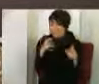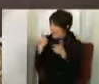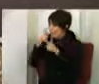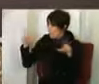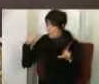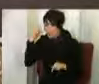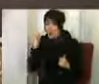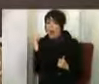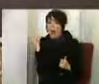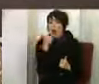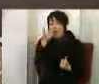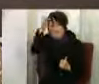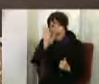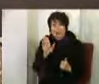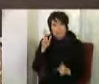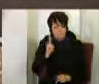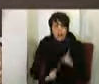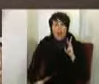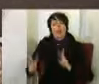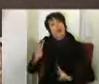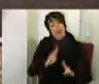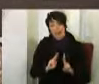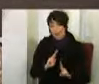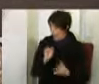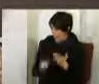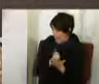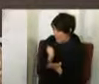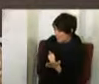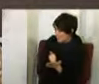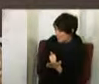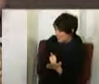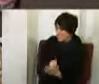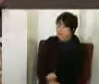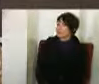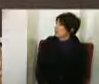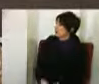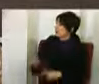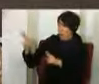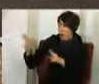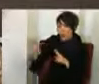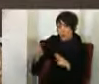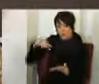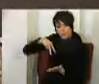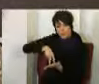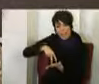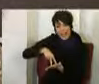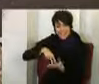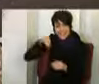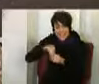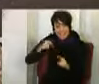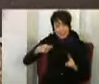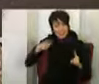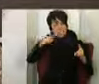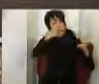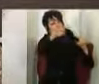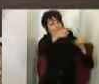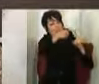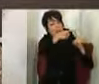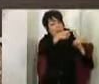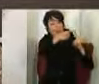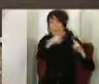for all of God's people. I want to tell you, it was such an honor to stand there in the temple and to see